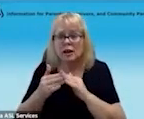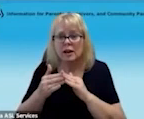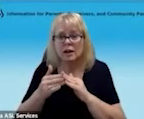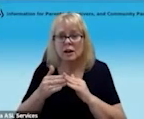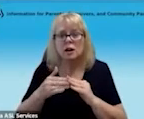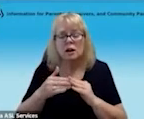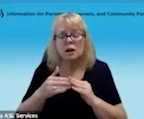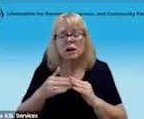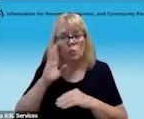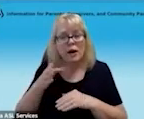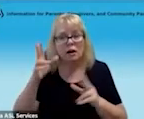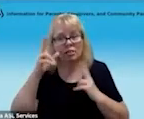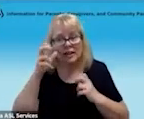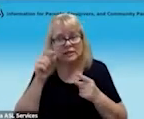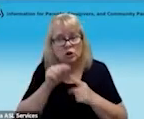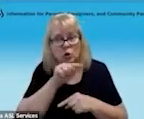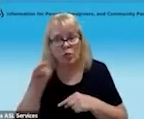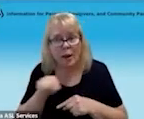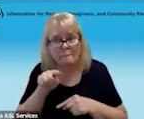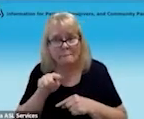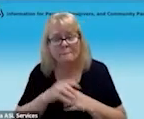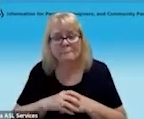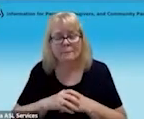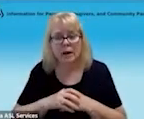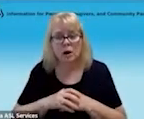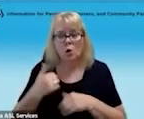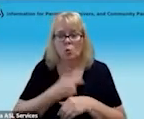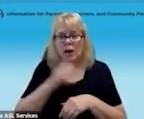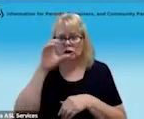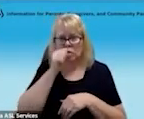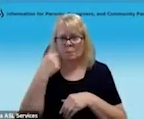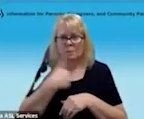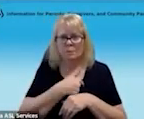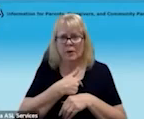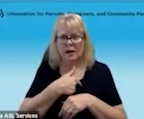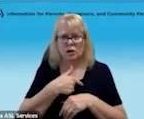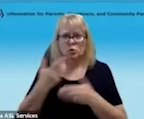to engage and enlist what's called credible messengers. And these are people